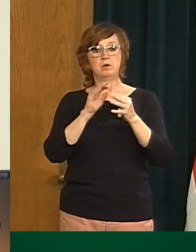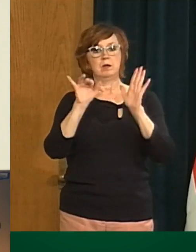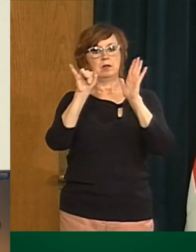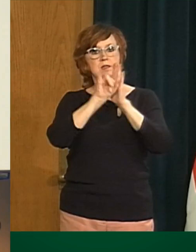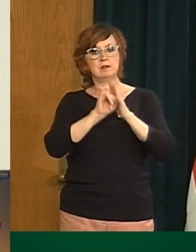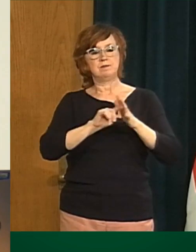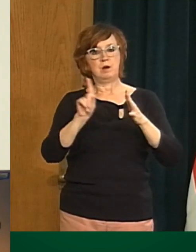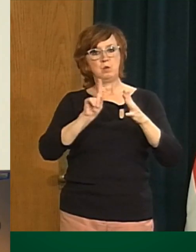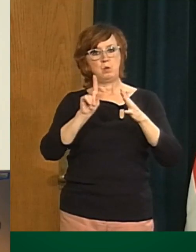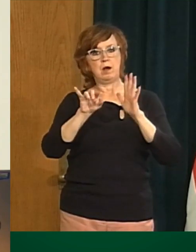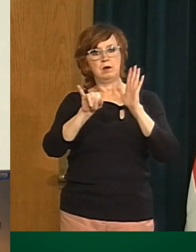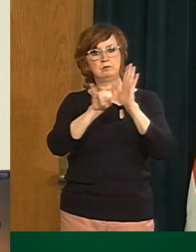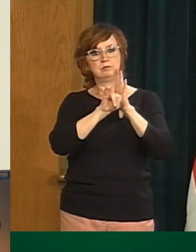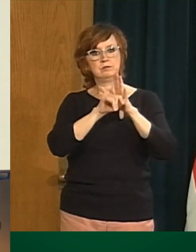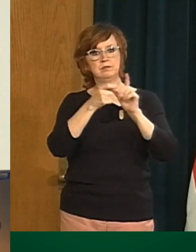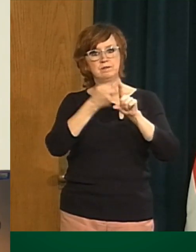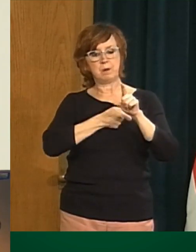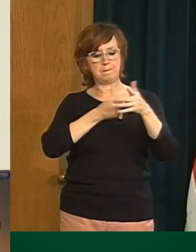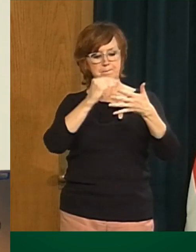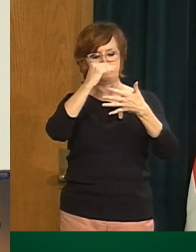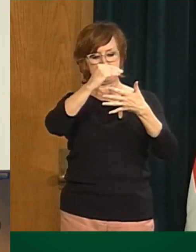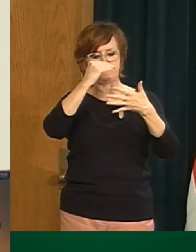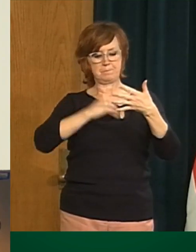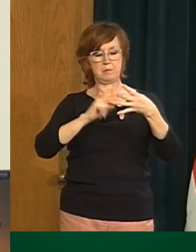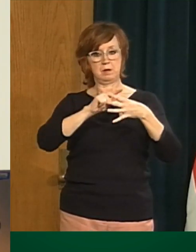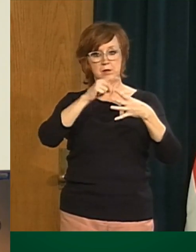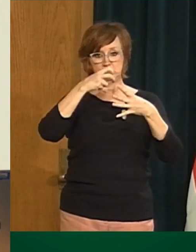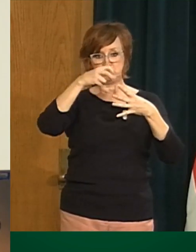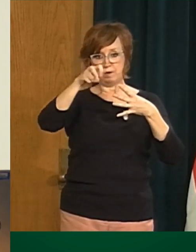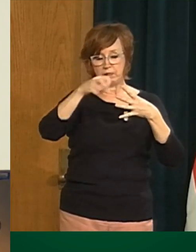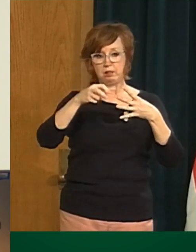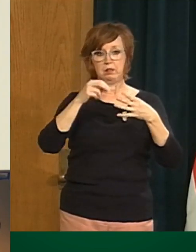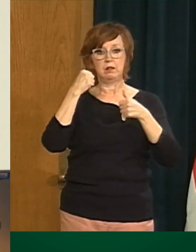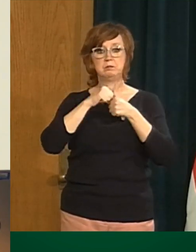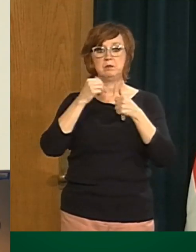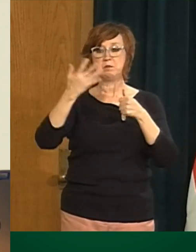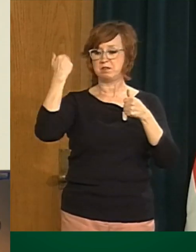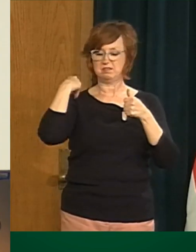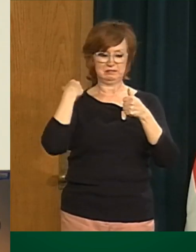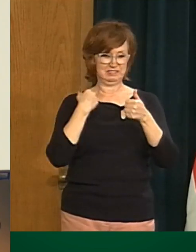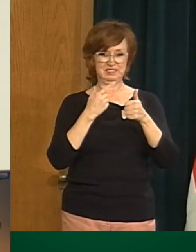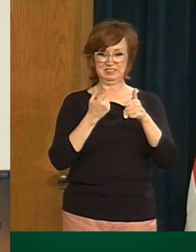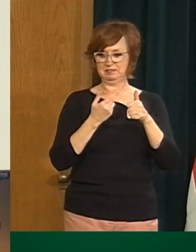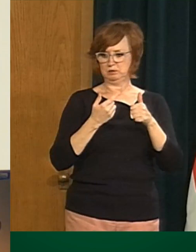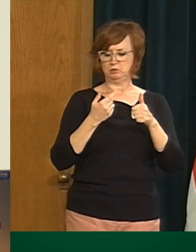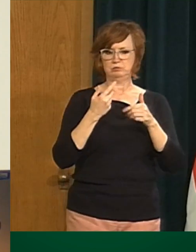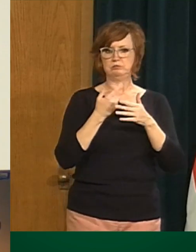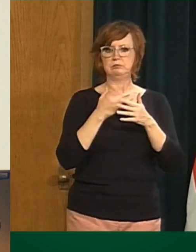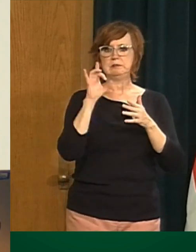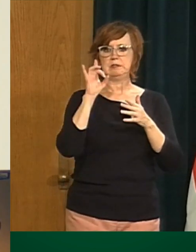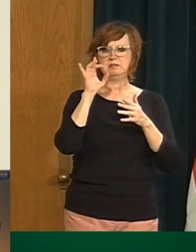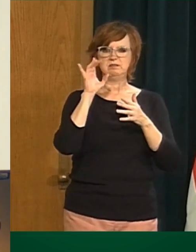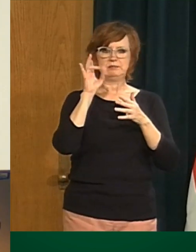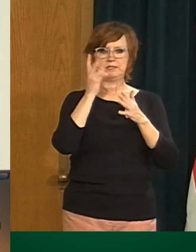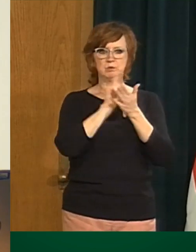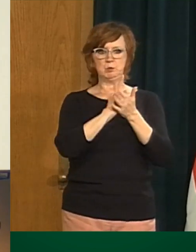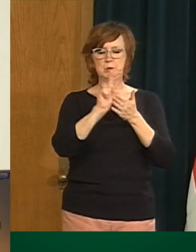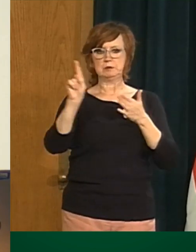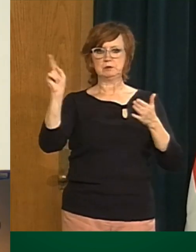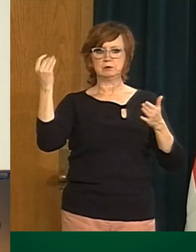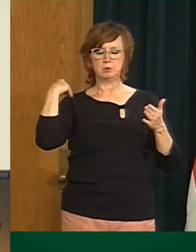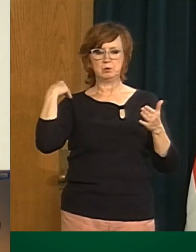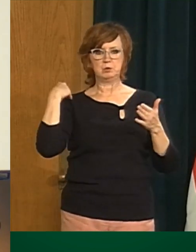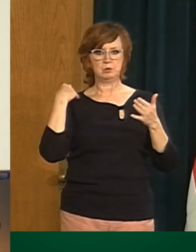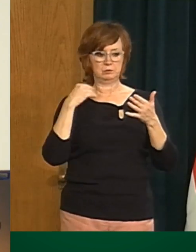in March and early April, most of our cases were travelers and close household contacts of travelers. So it is not just the